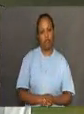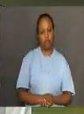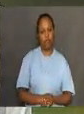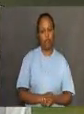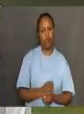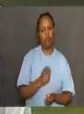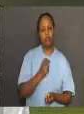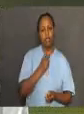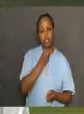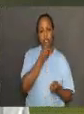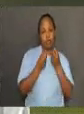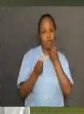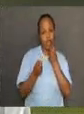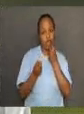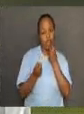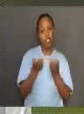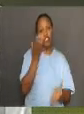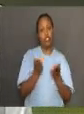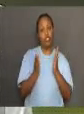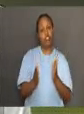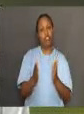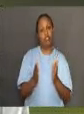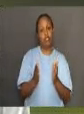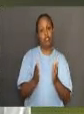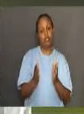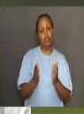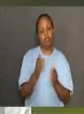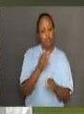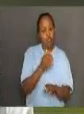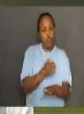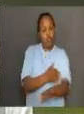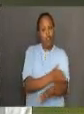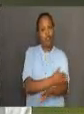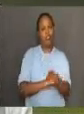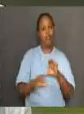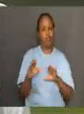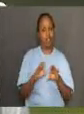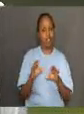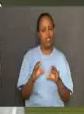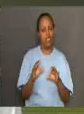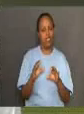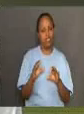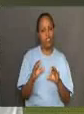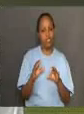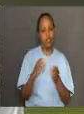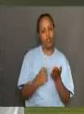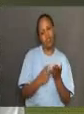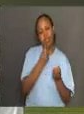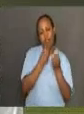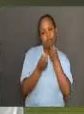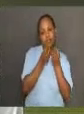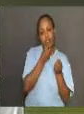Criminal justice must find a way to correct the harm inflicted by